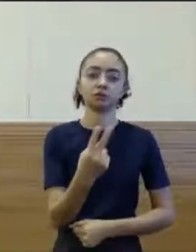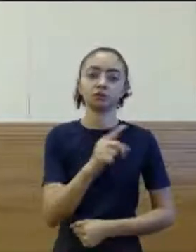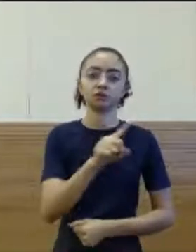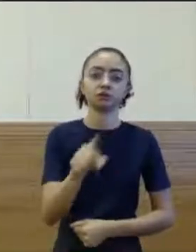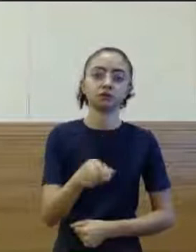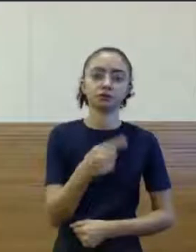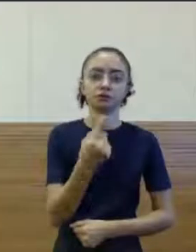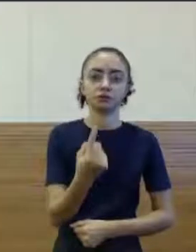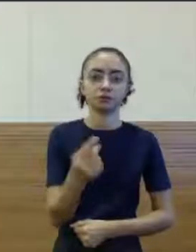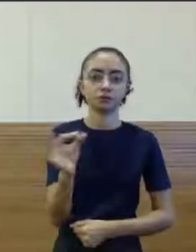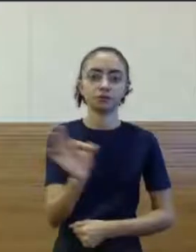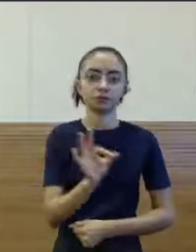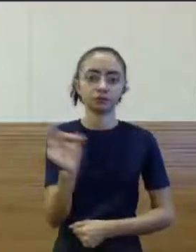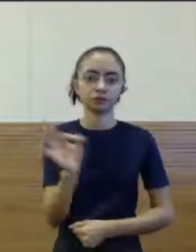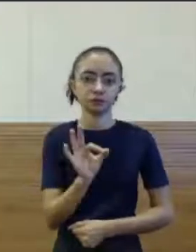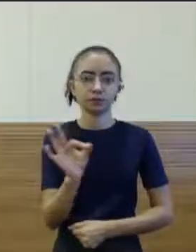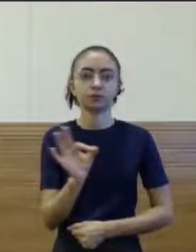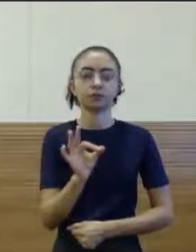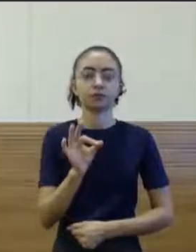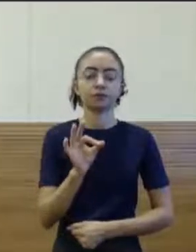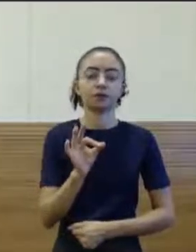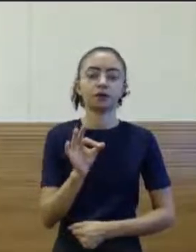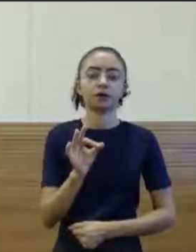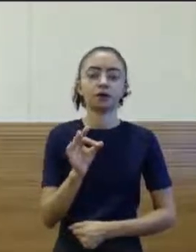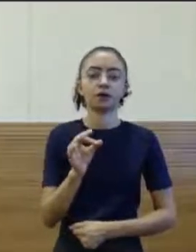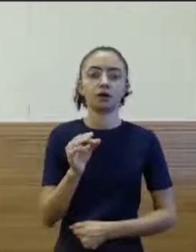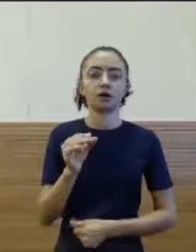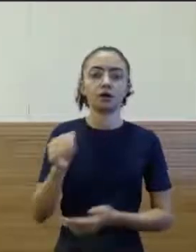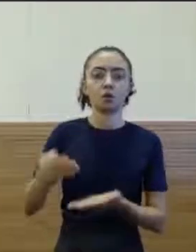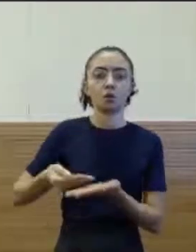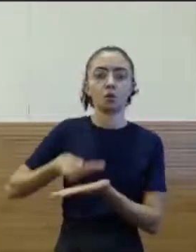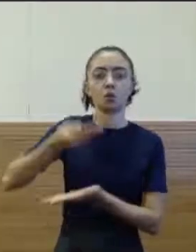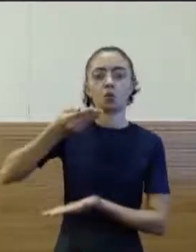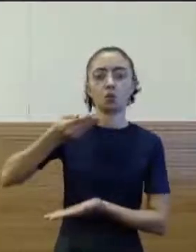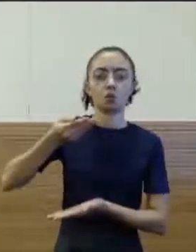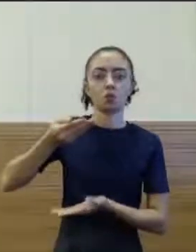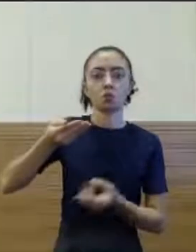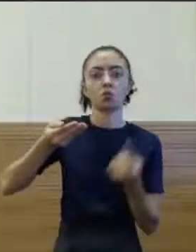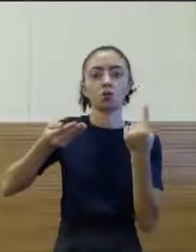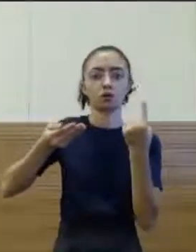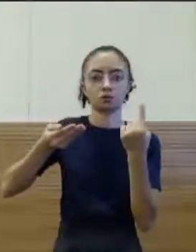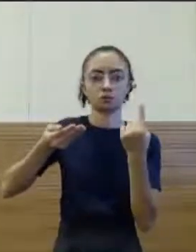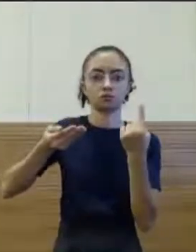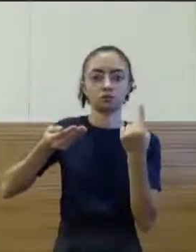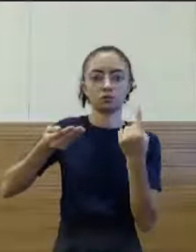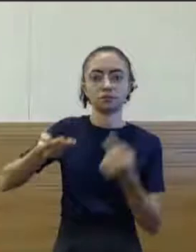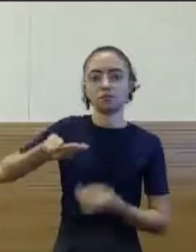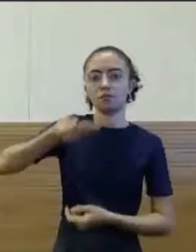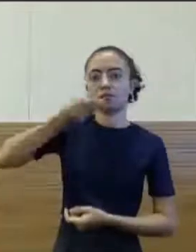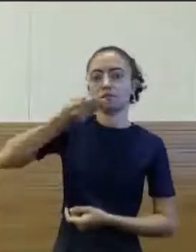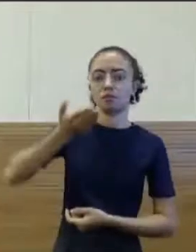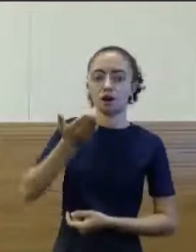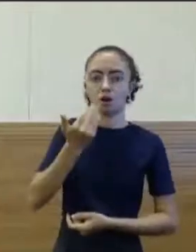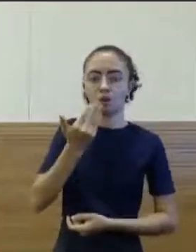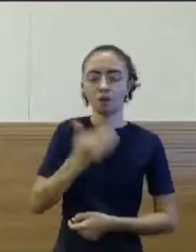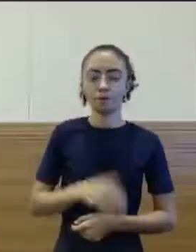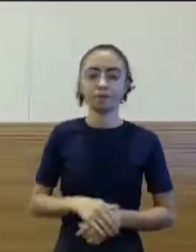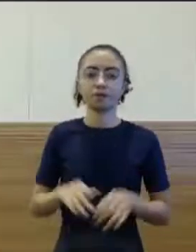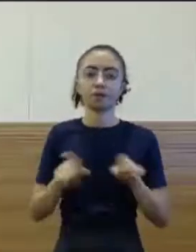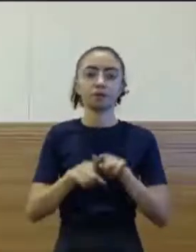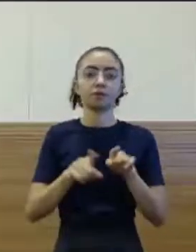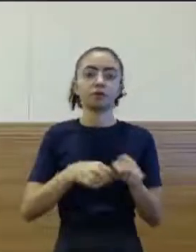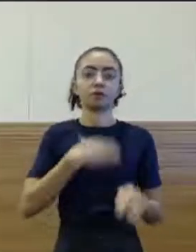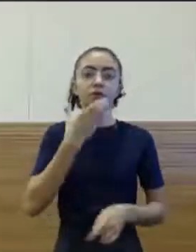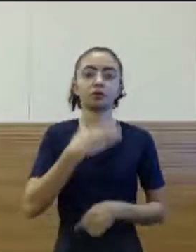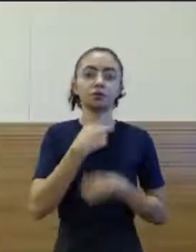gram, 22.1 grams per capita, one spoonful. And to highlight that fruits and vegetables, they